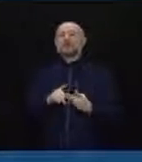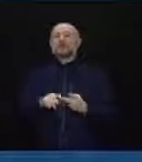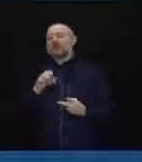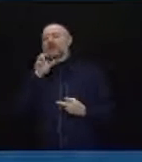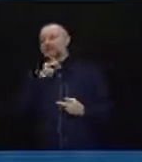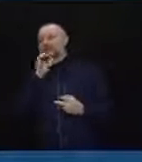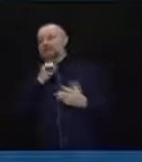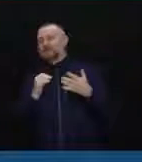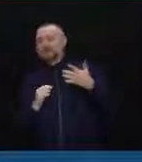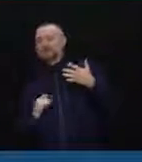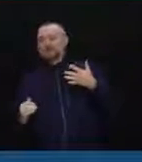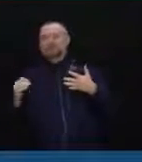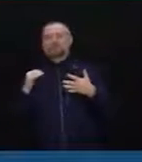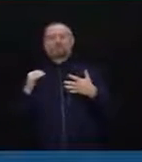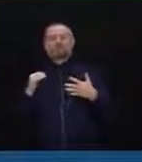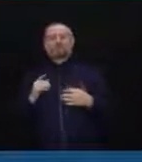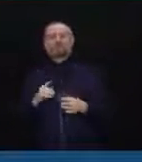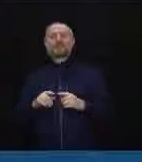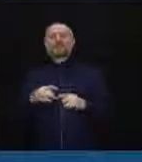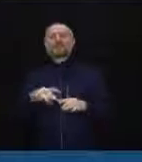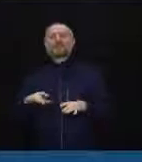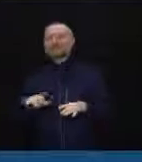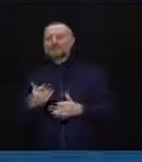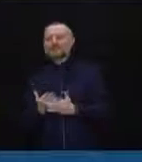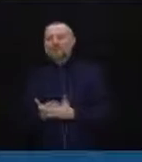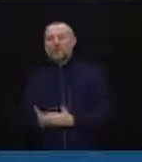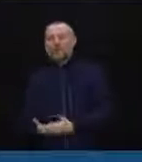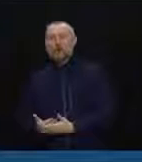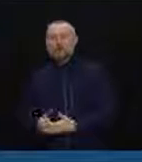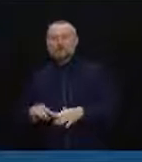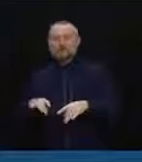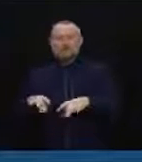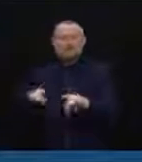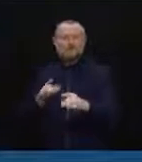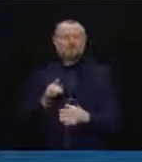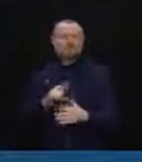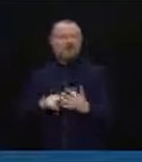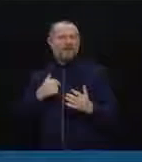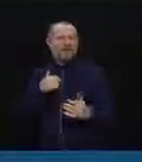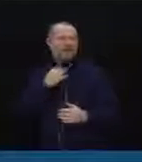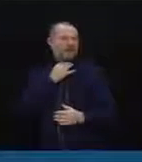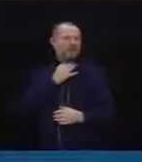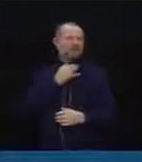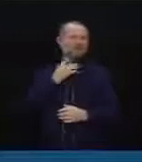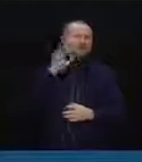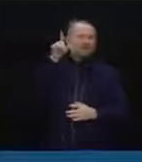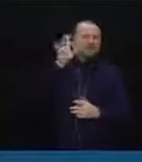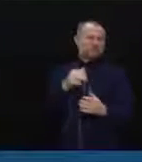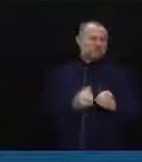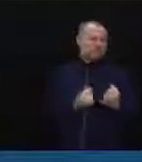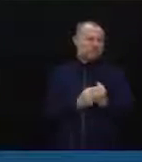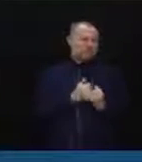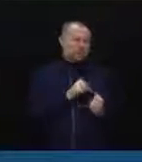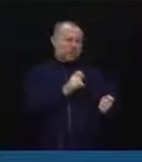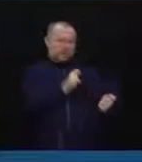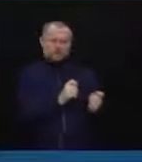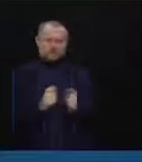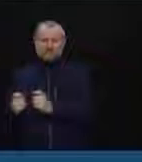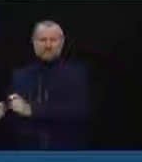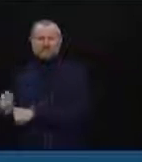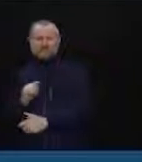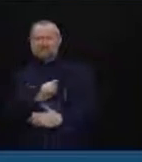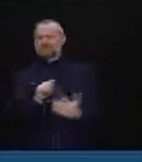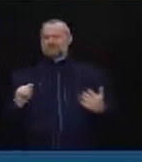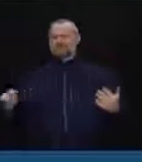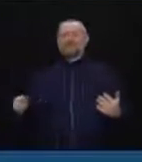wondering, will you make those changes, support those changes? And also, what are you doing to talk to Speaker Carl